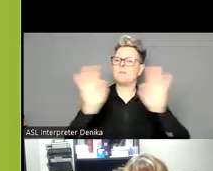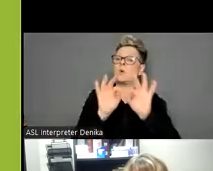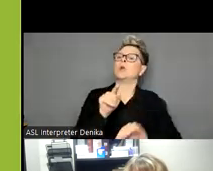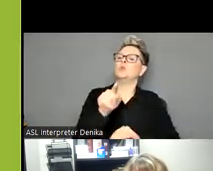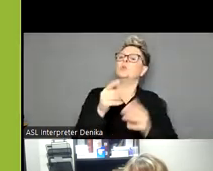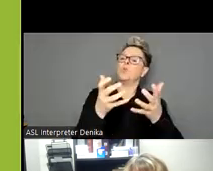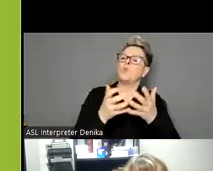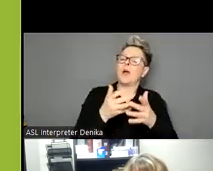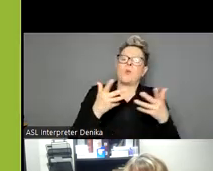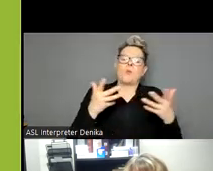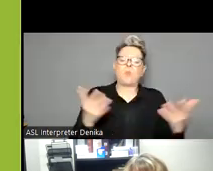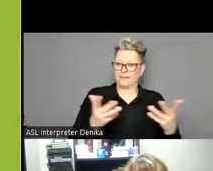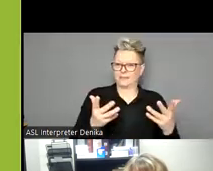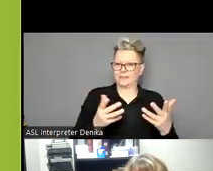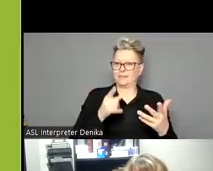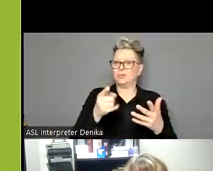happen,